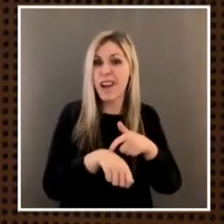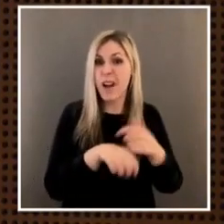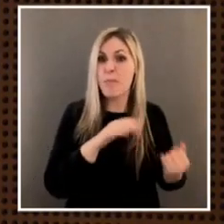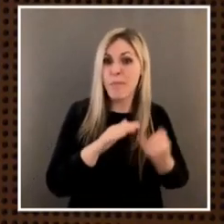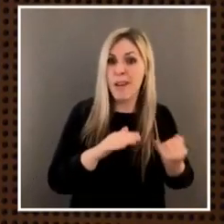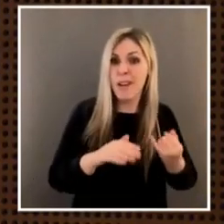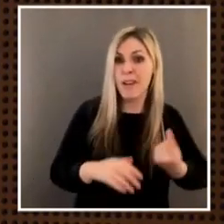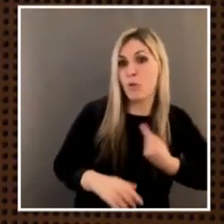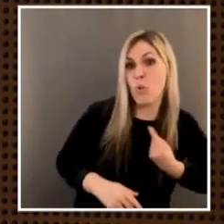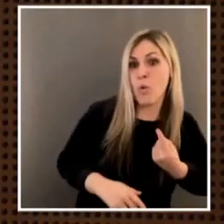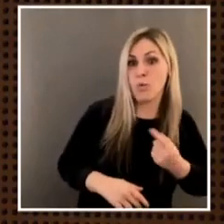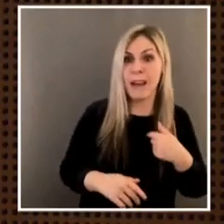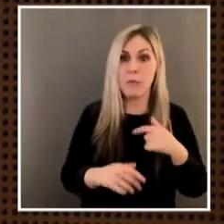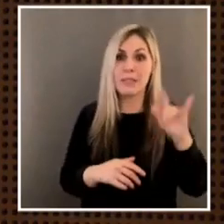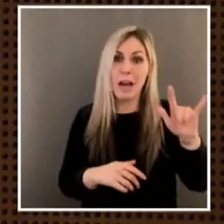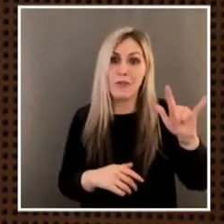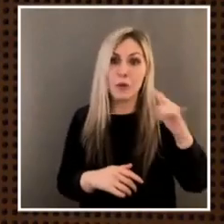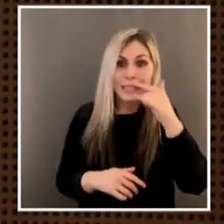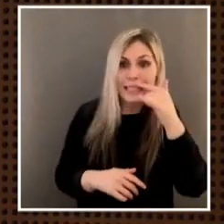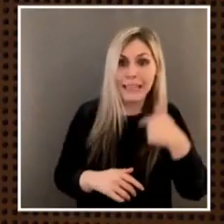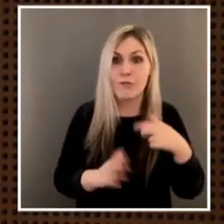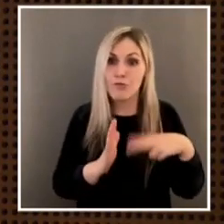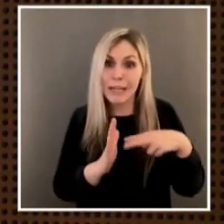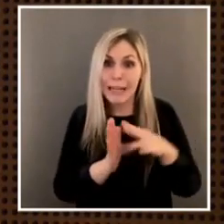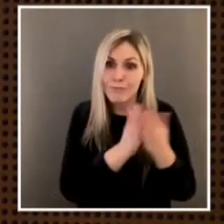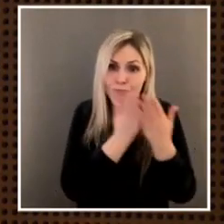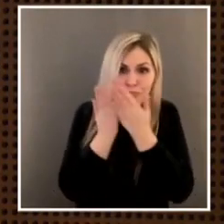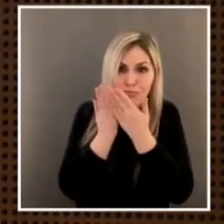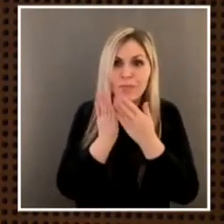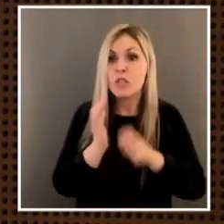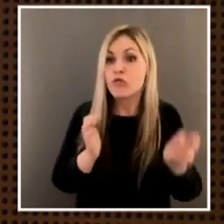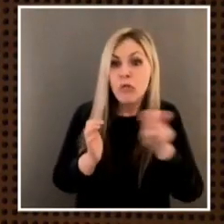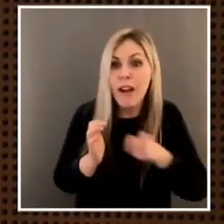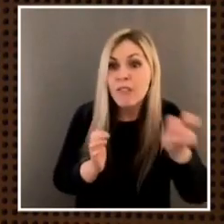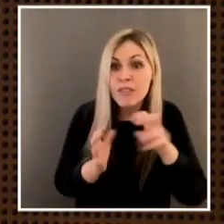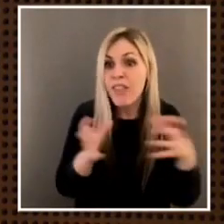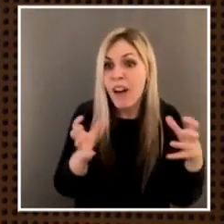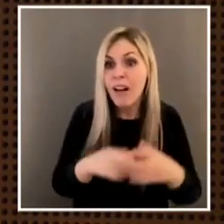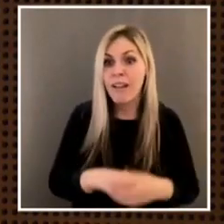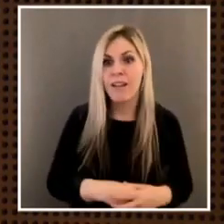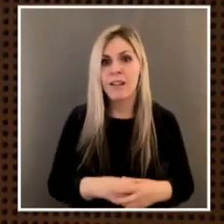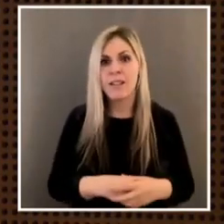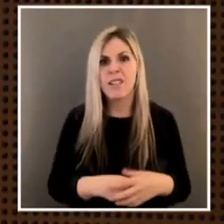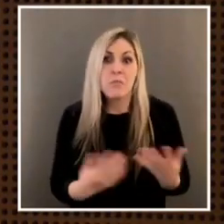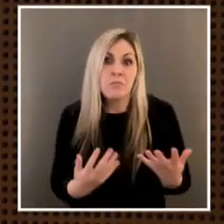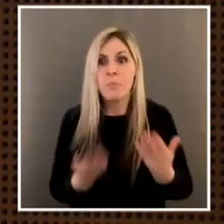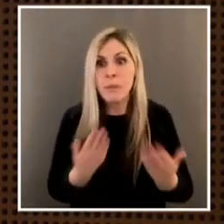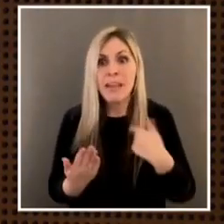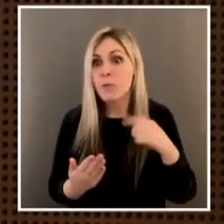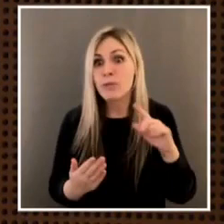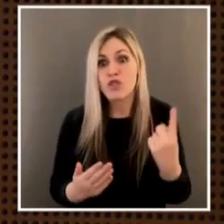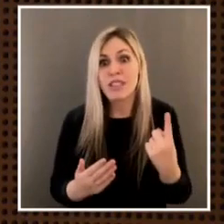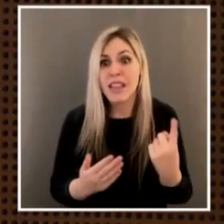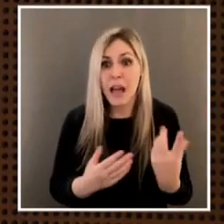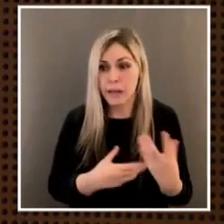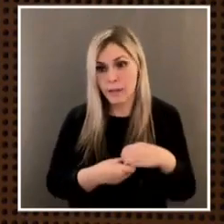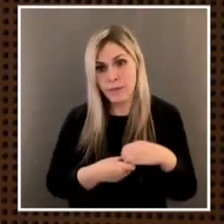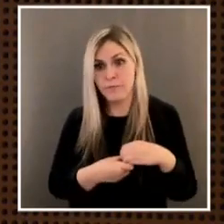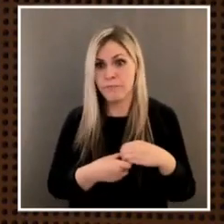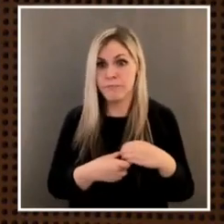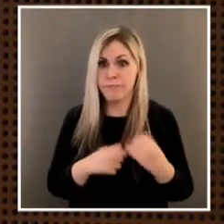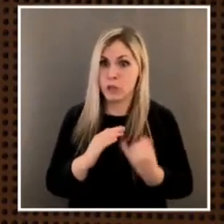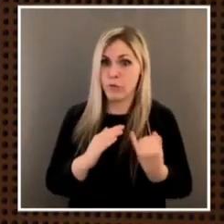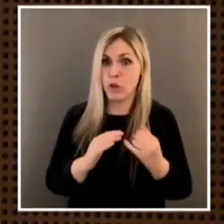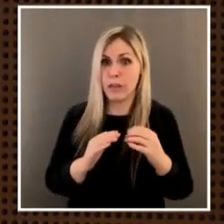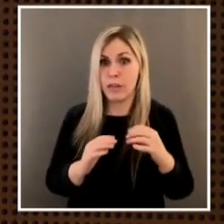reading. We traveled a lot. Or maybe I was just that introverted kid who found something comforting in